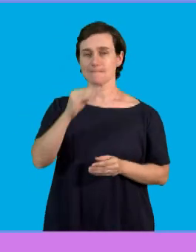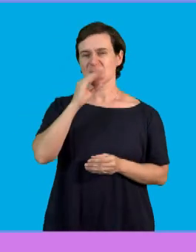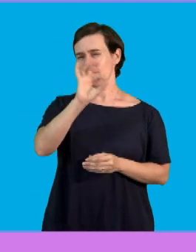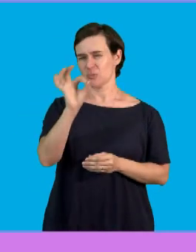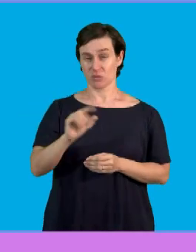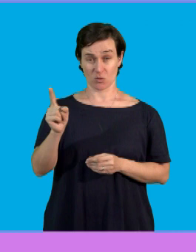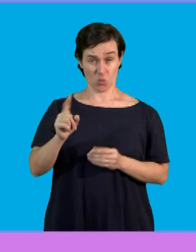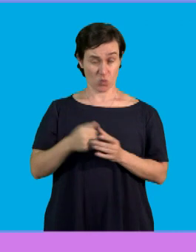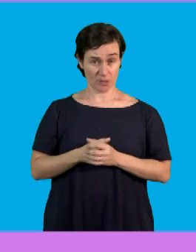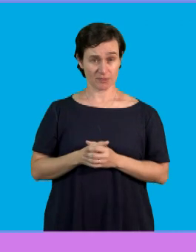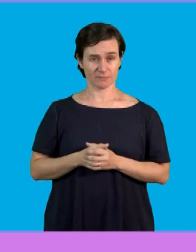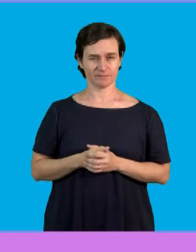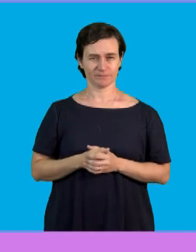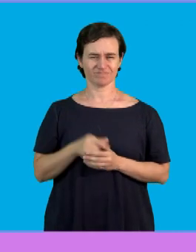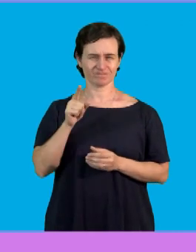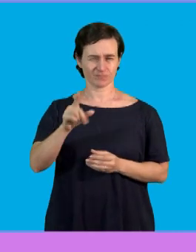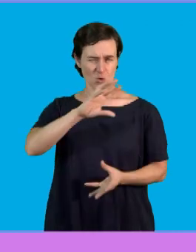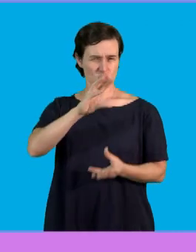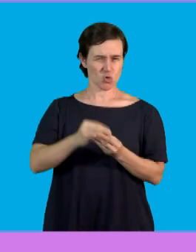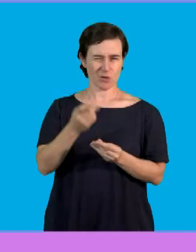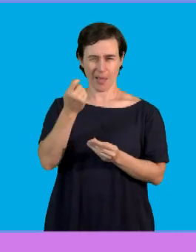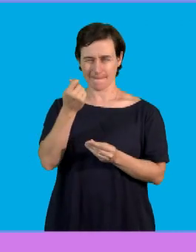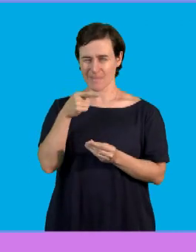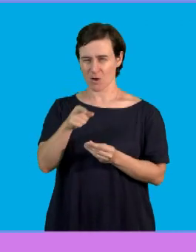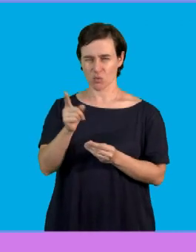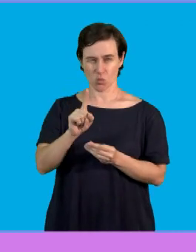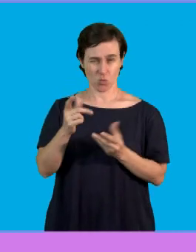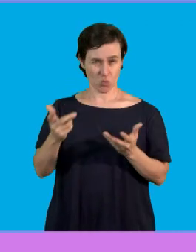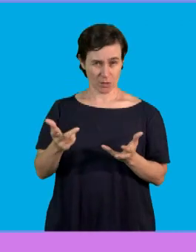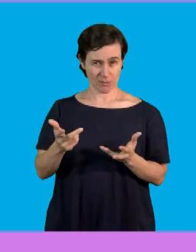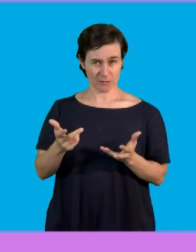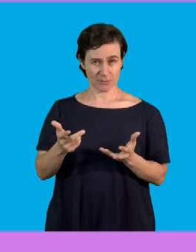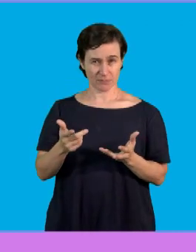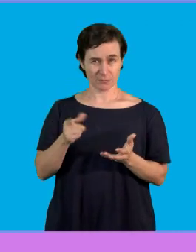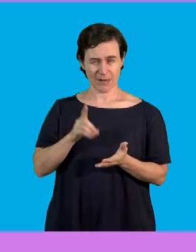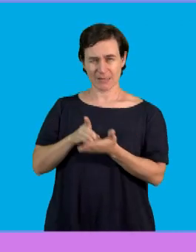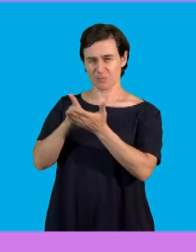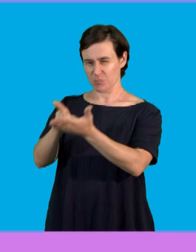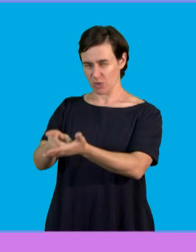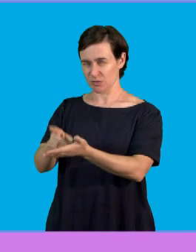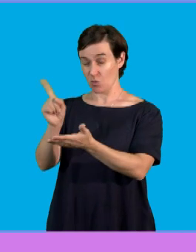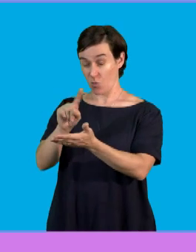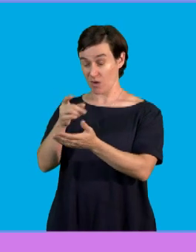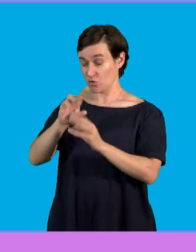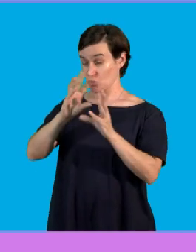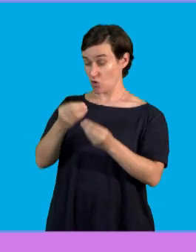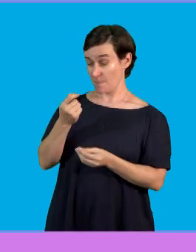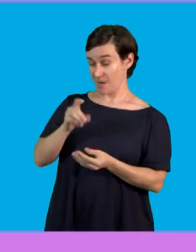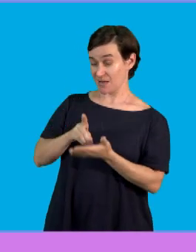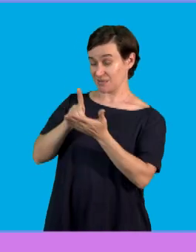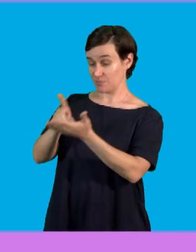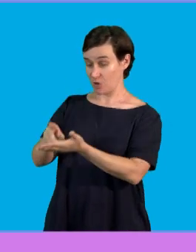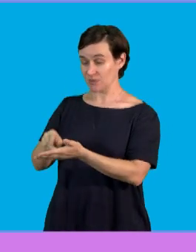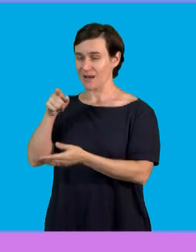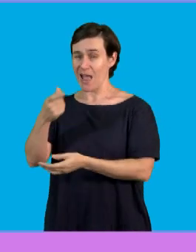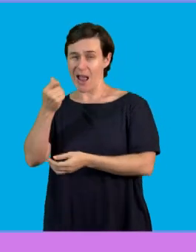be the total amount will involve the total amount deposited as well as the amount paid